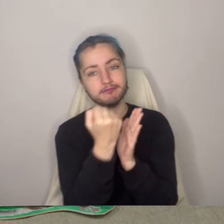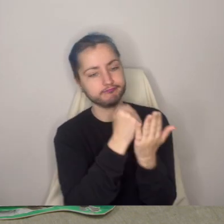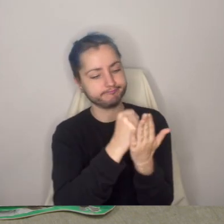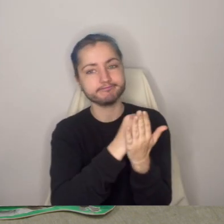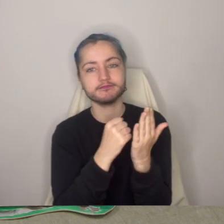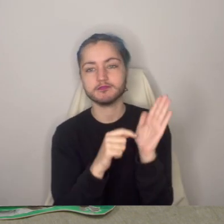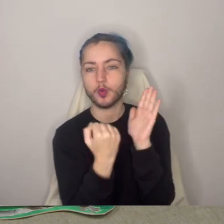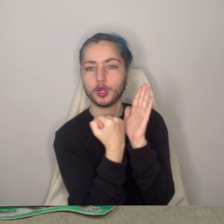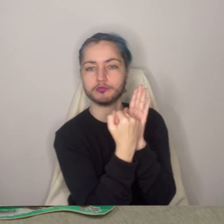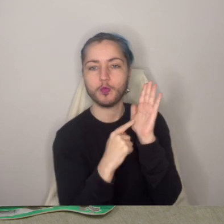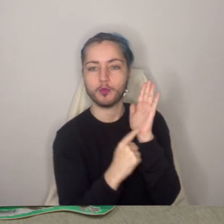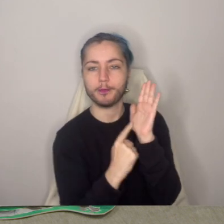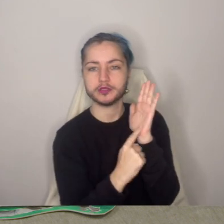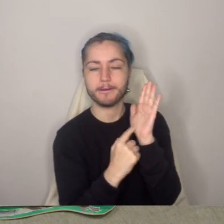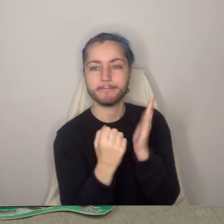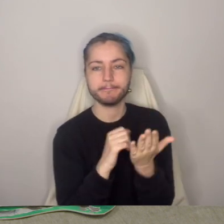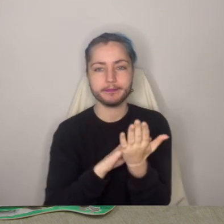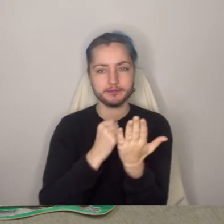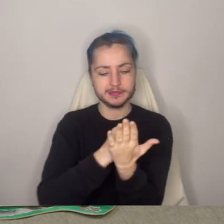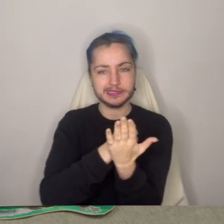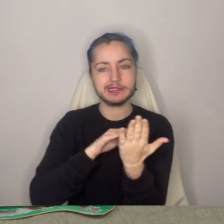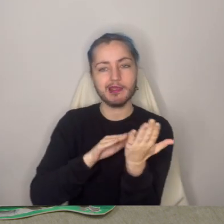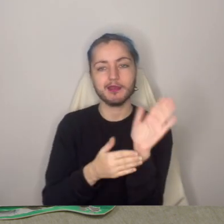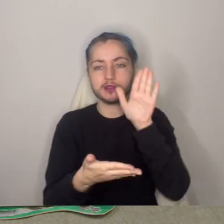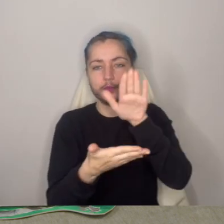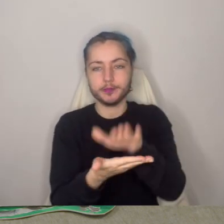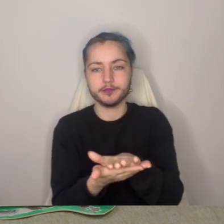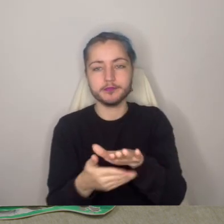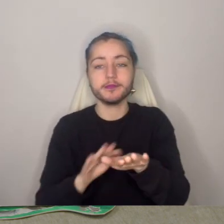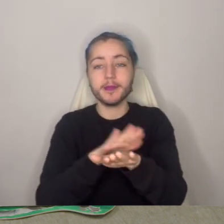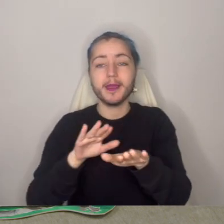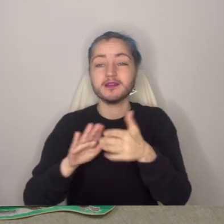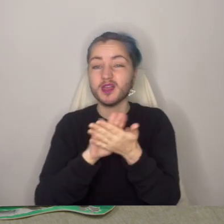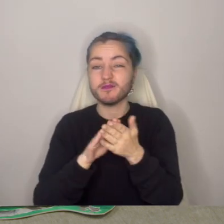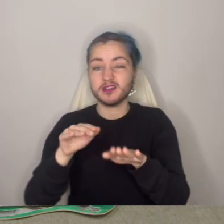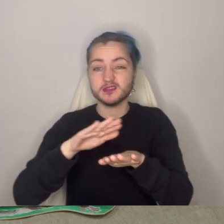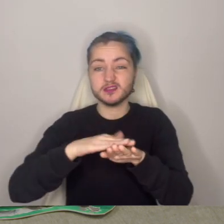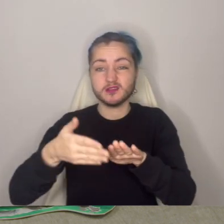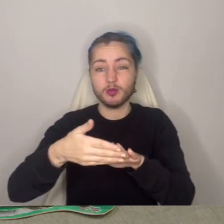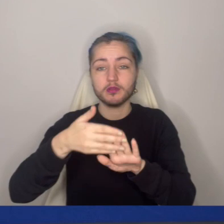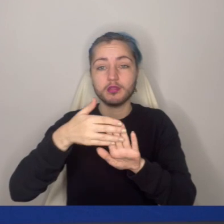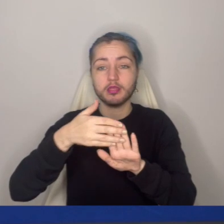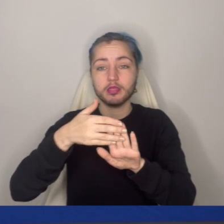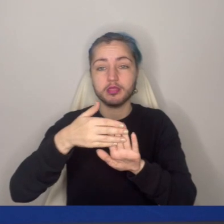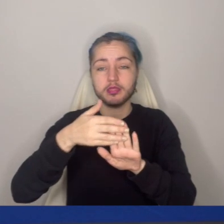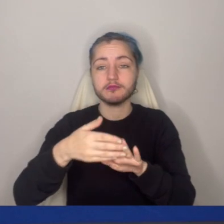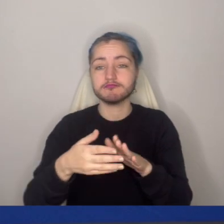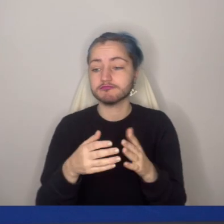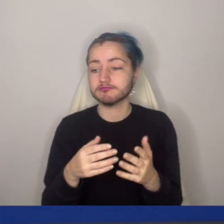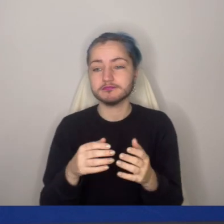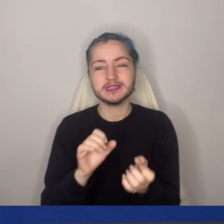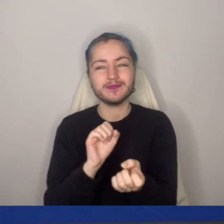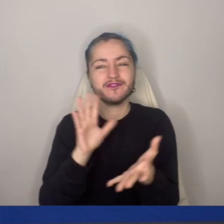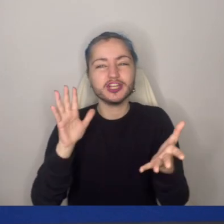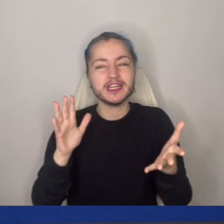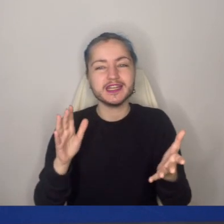at the bottom, just so the top is able to remain kind of free, and it creates